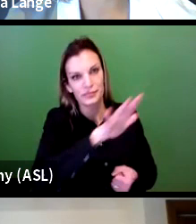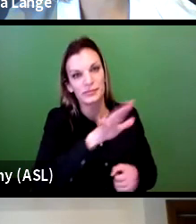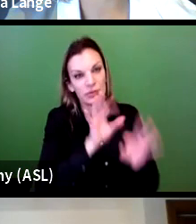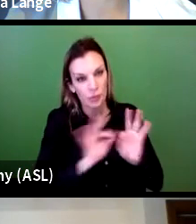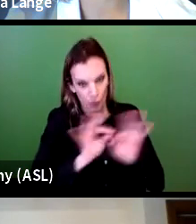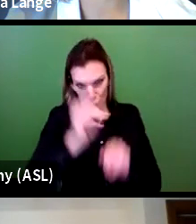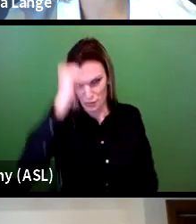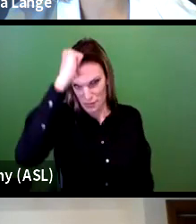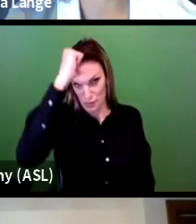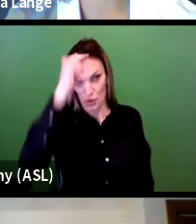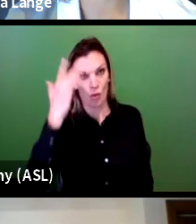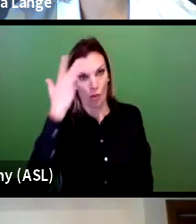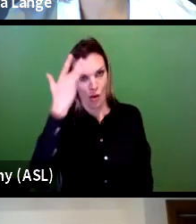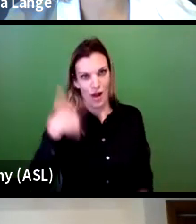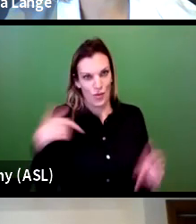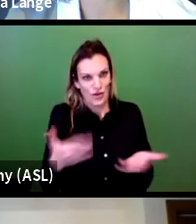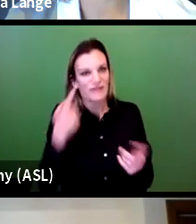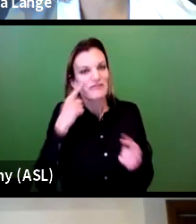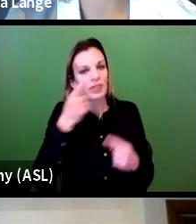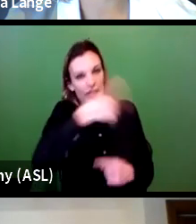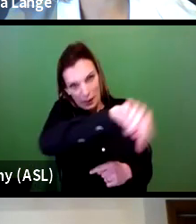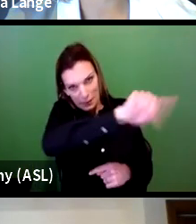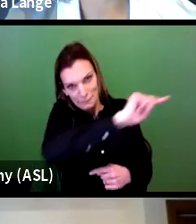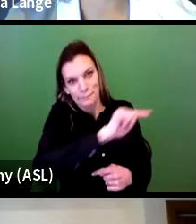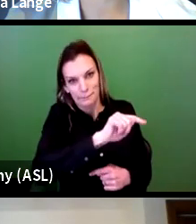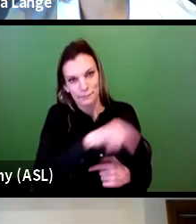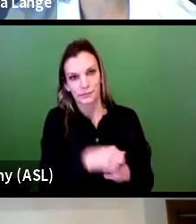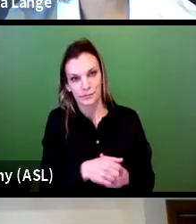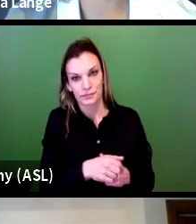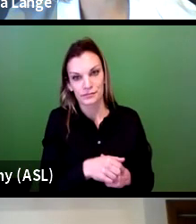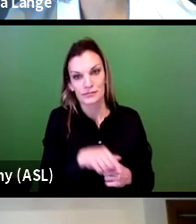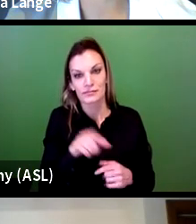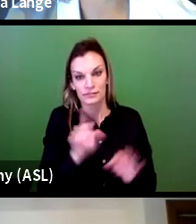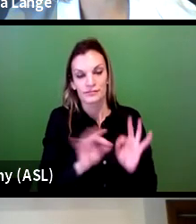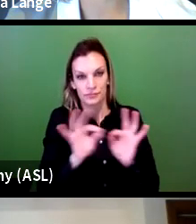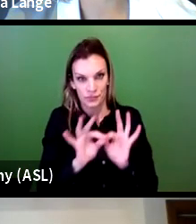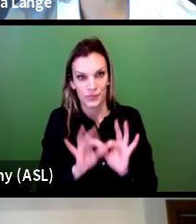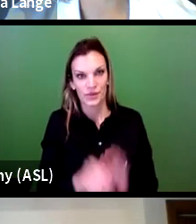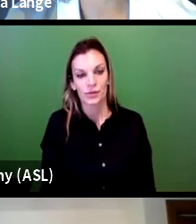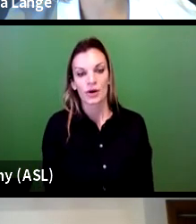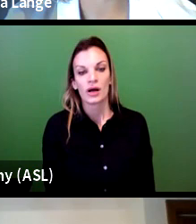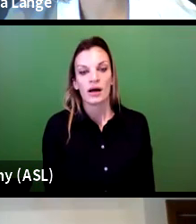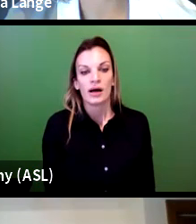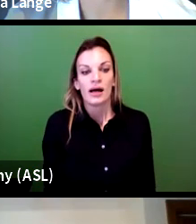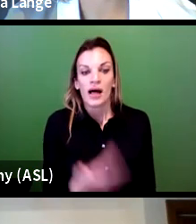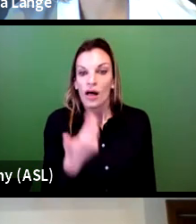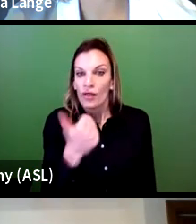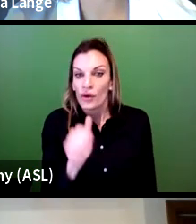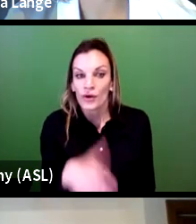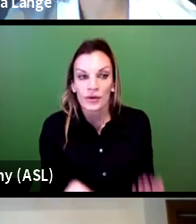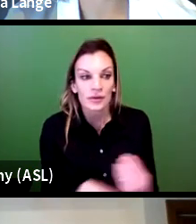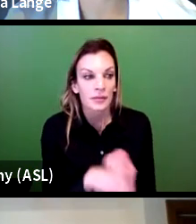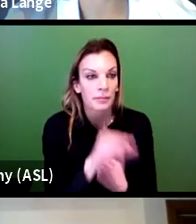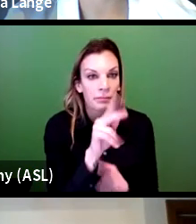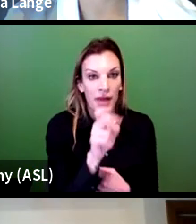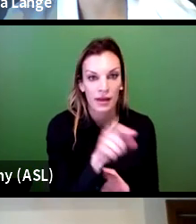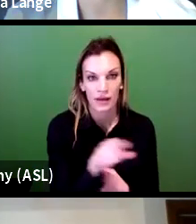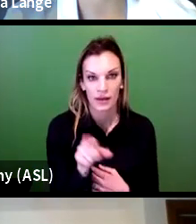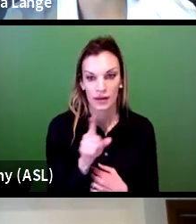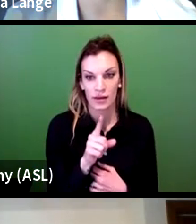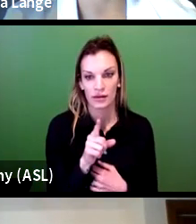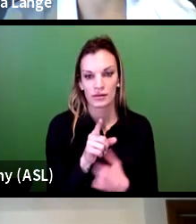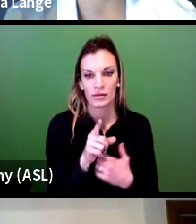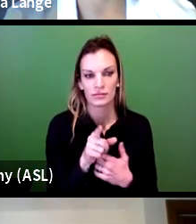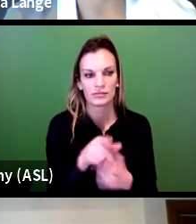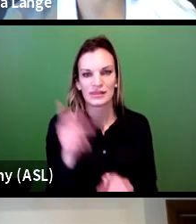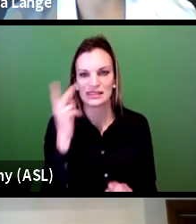know that you share that. And the work of this commission is so critical. Anything else, Mike? MC,